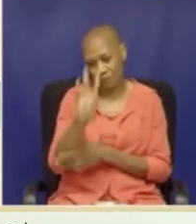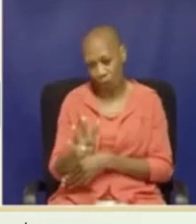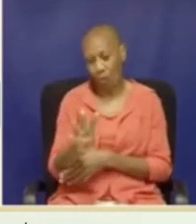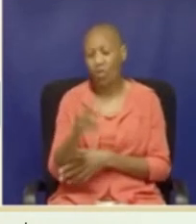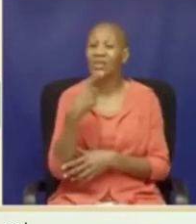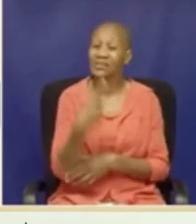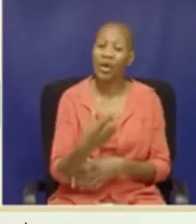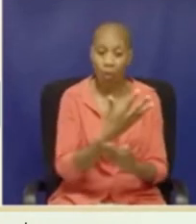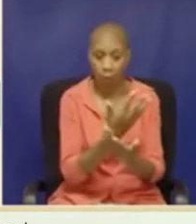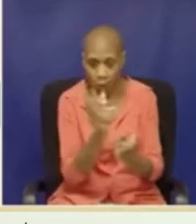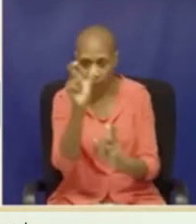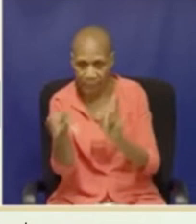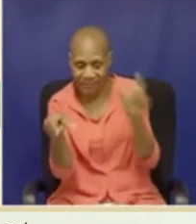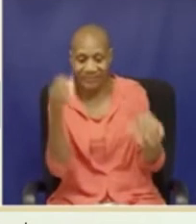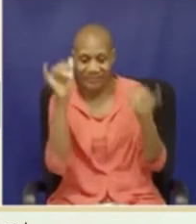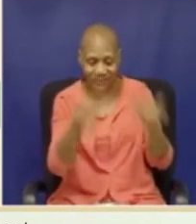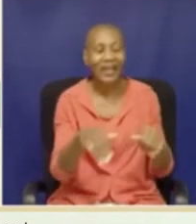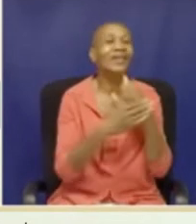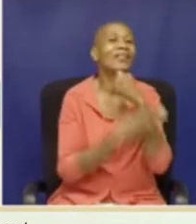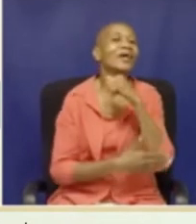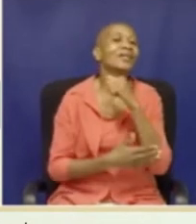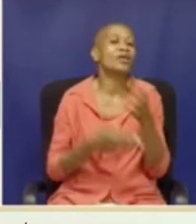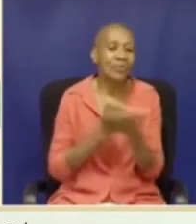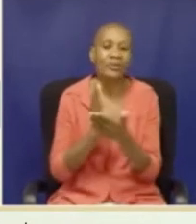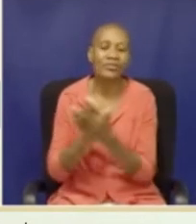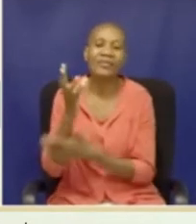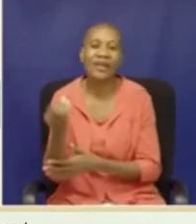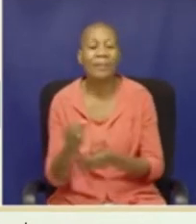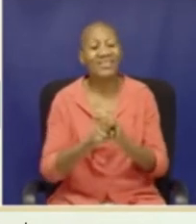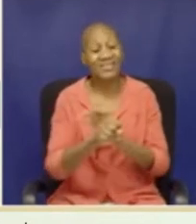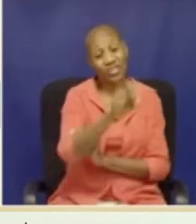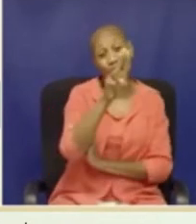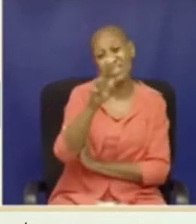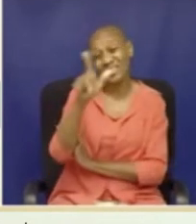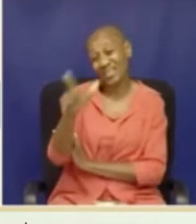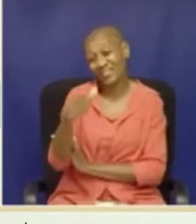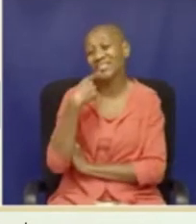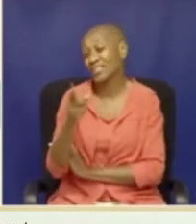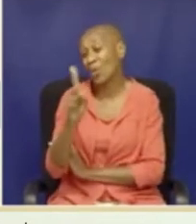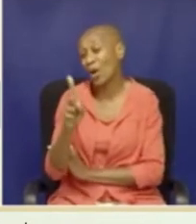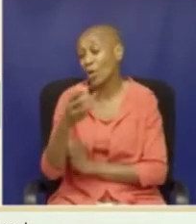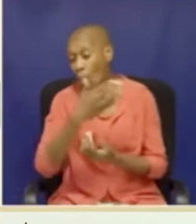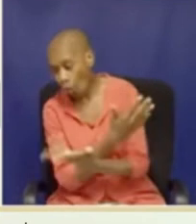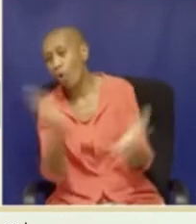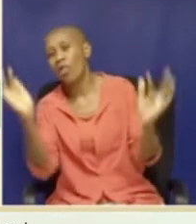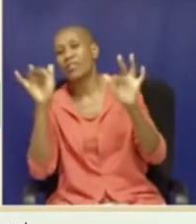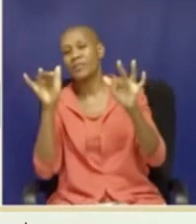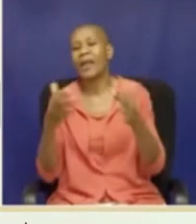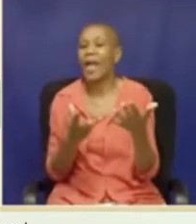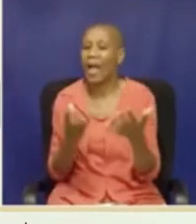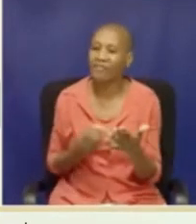and 4 refer to every citizen having specific rights, while Section 27 states